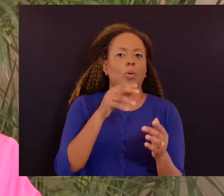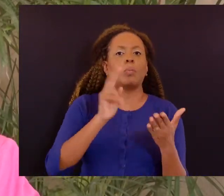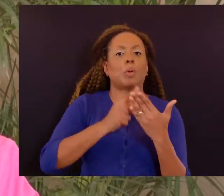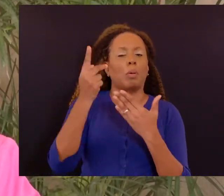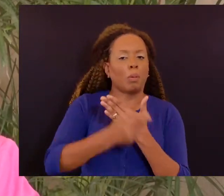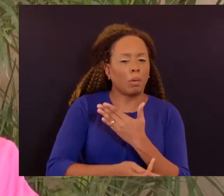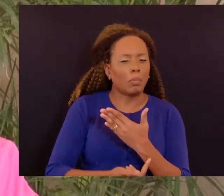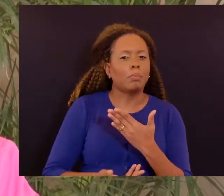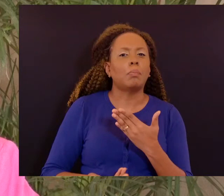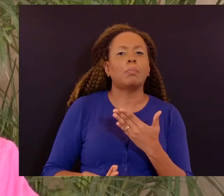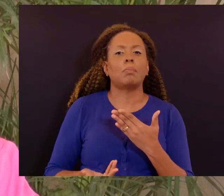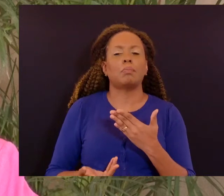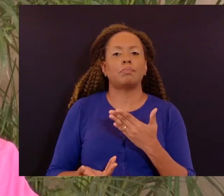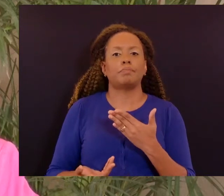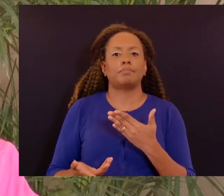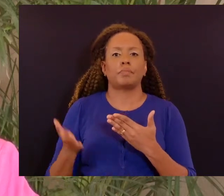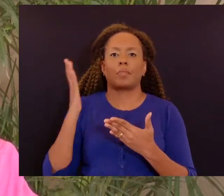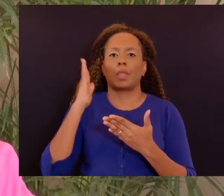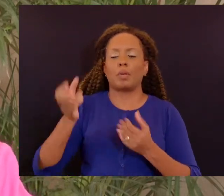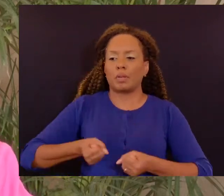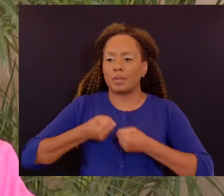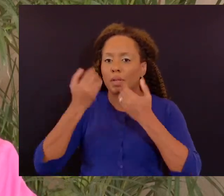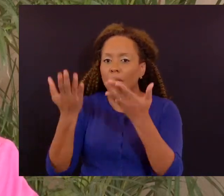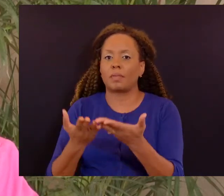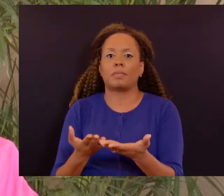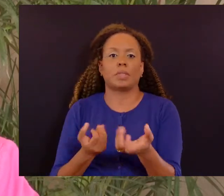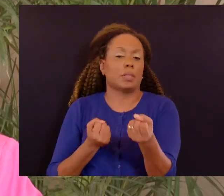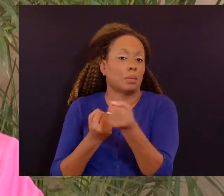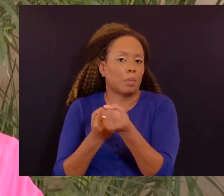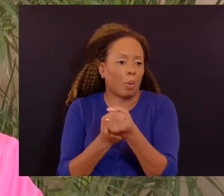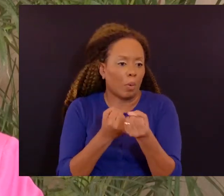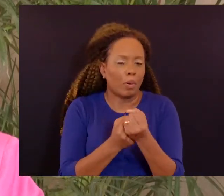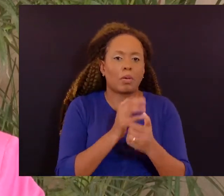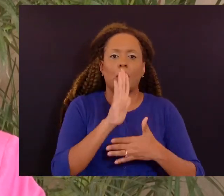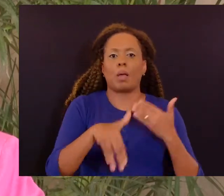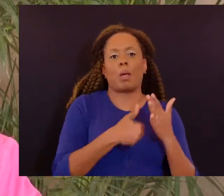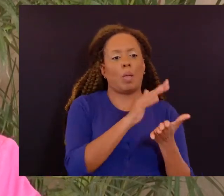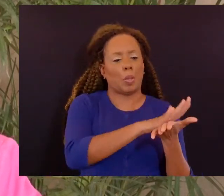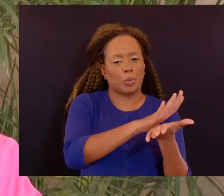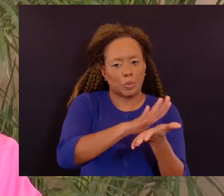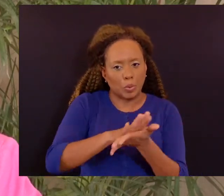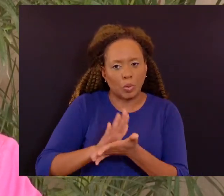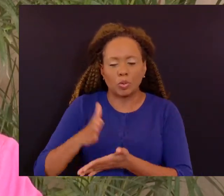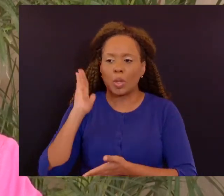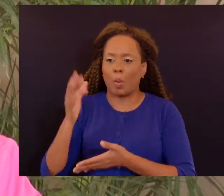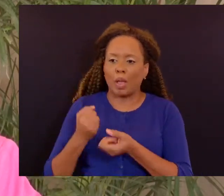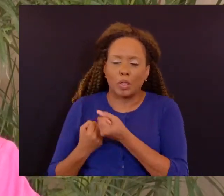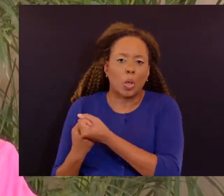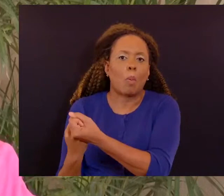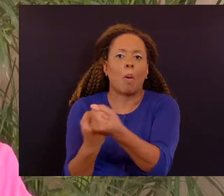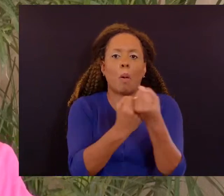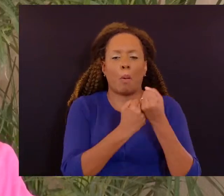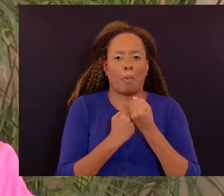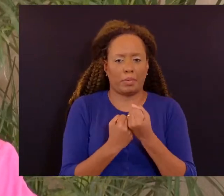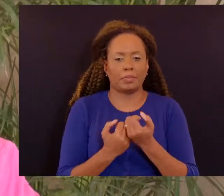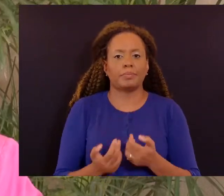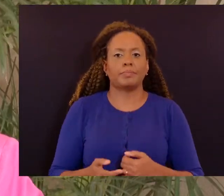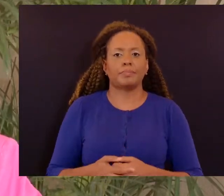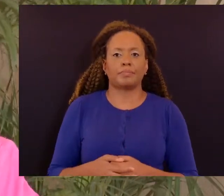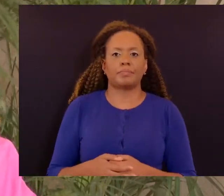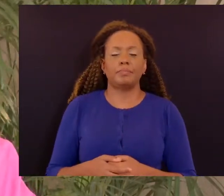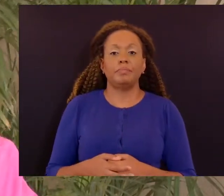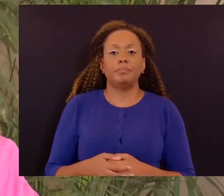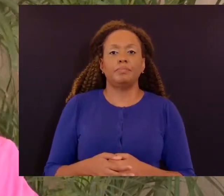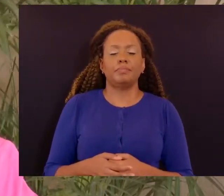we are going to provide them with the support that is required in order to introduce those programs.